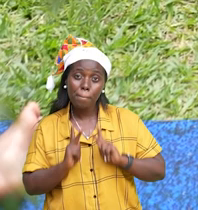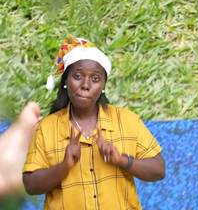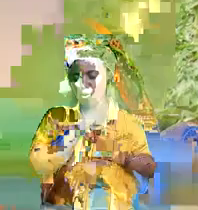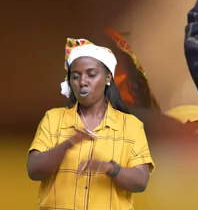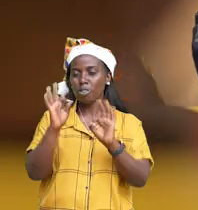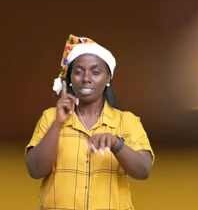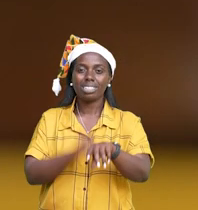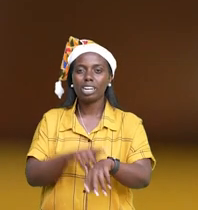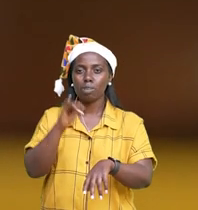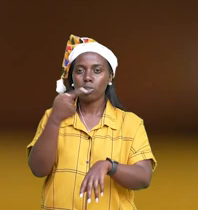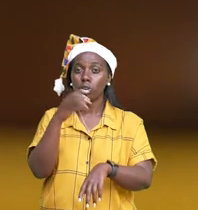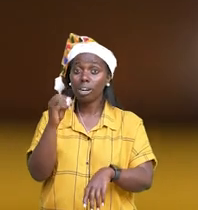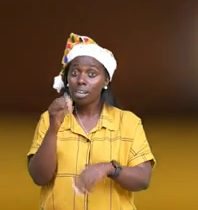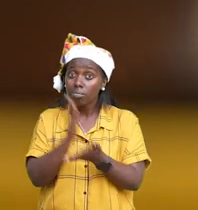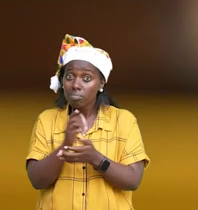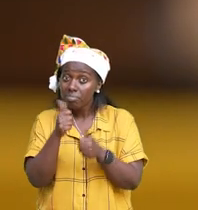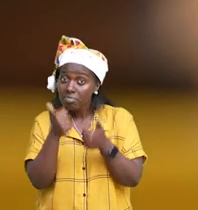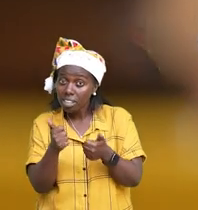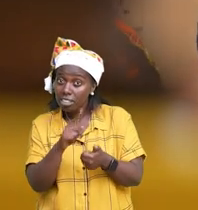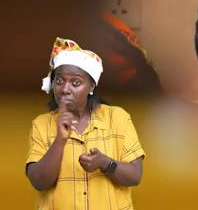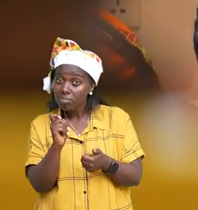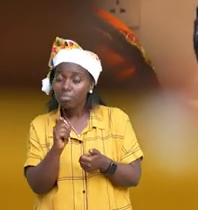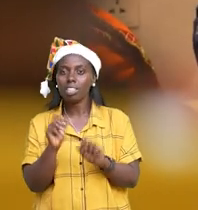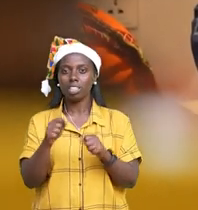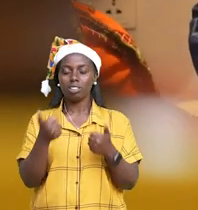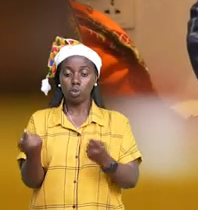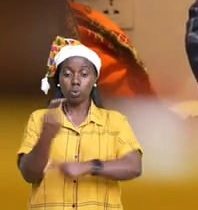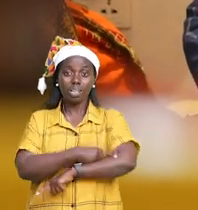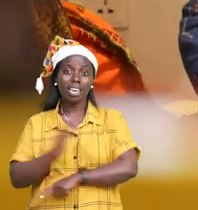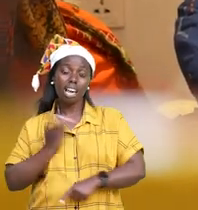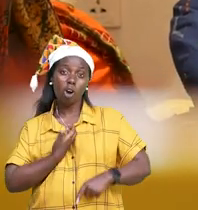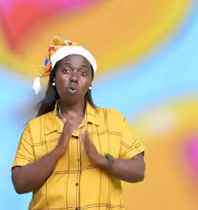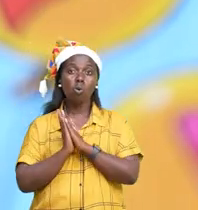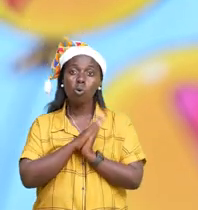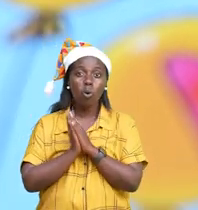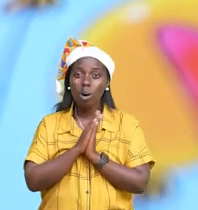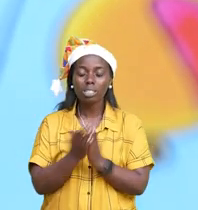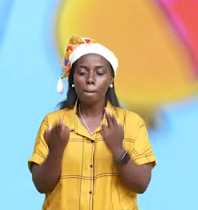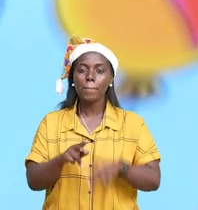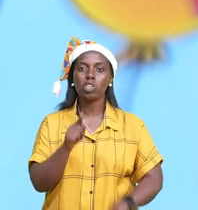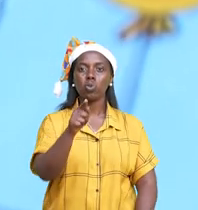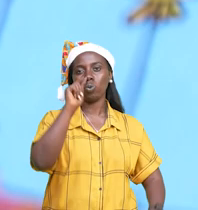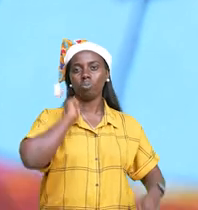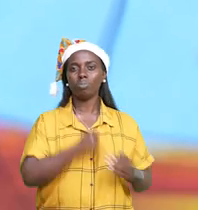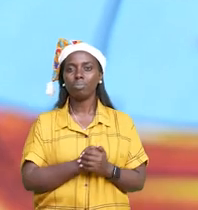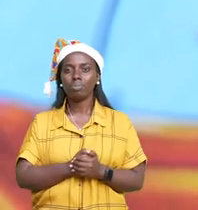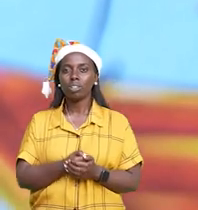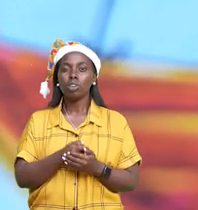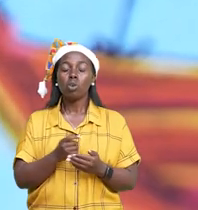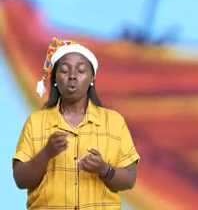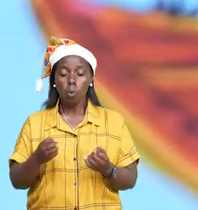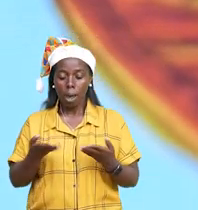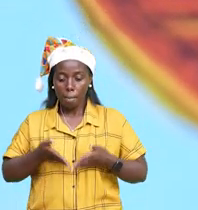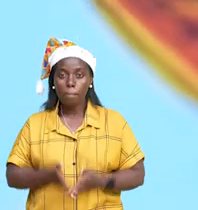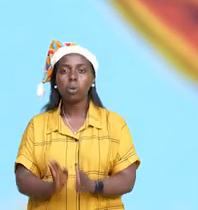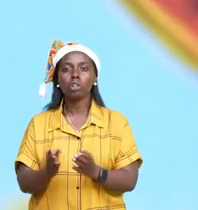Time in yoga. It was fine? Yes. Okay, today our story is called Be You. You were